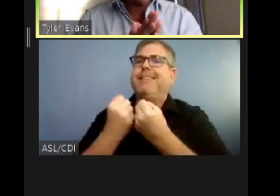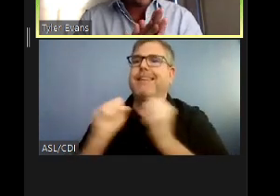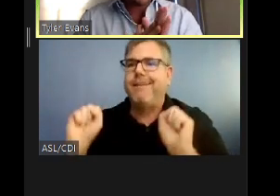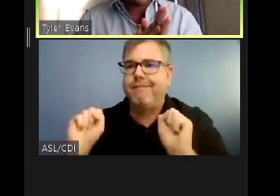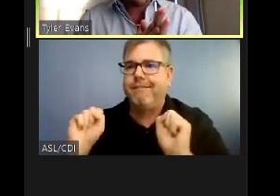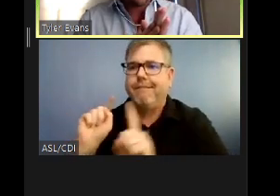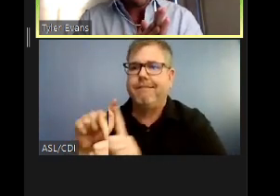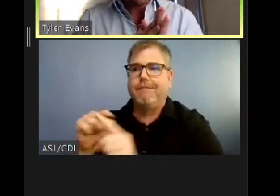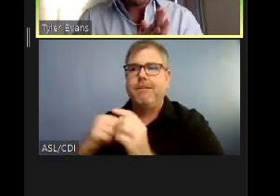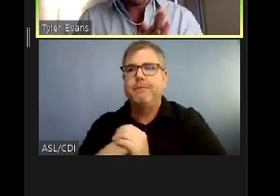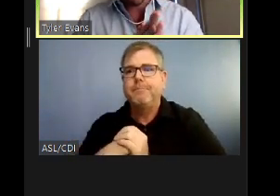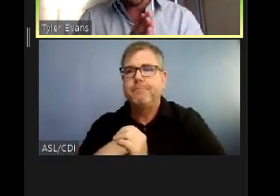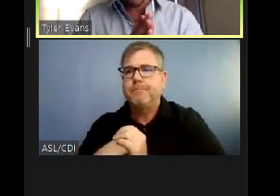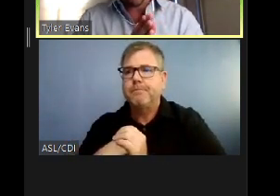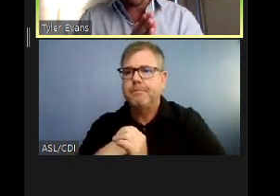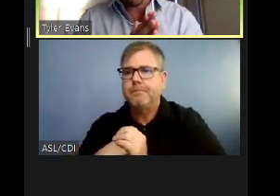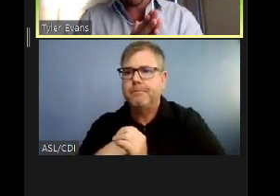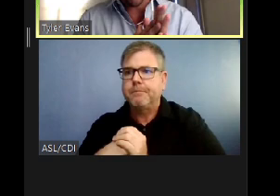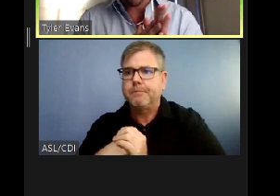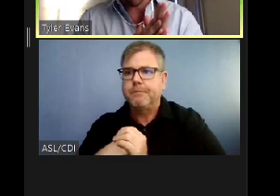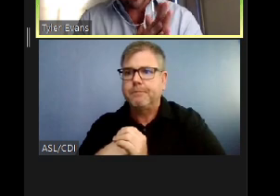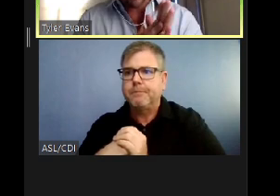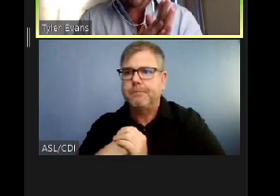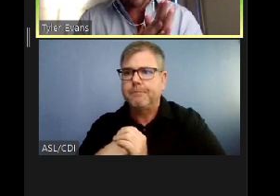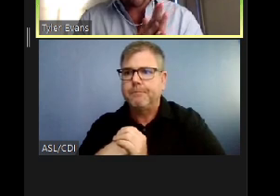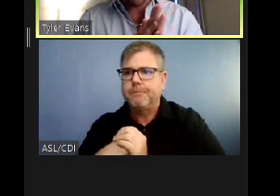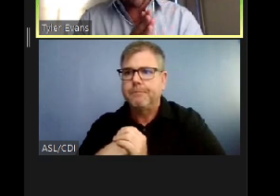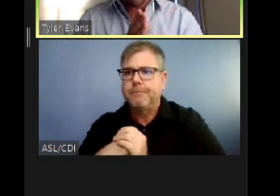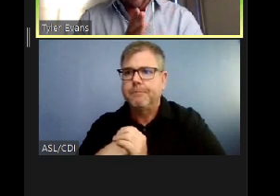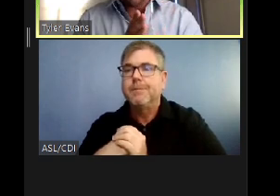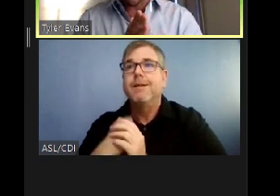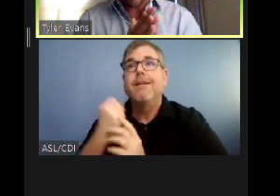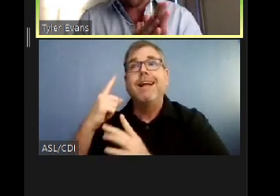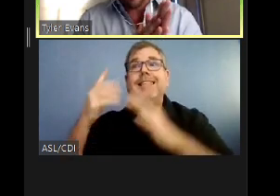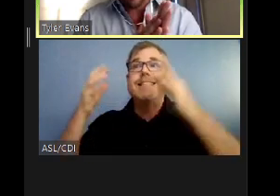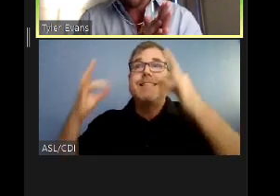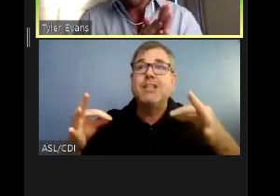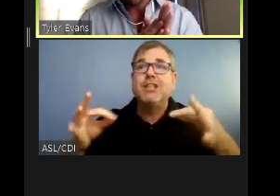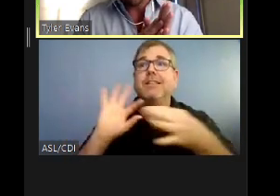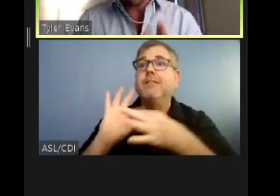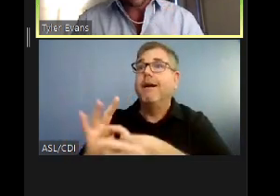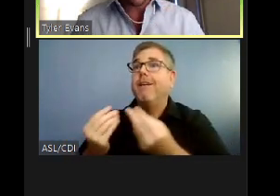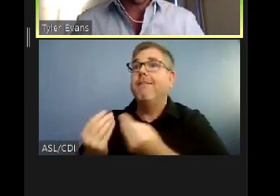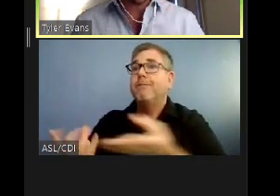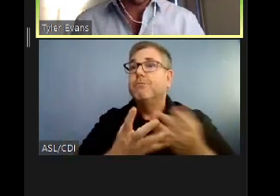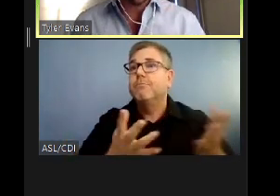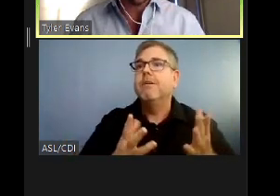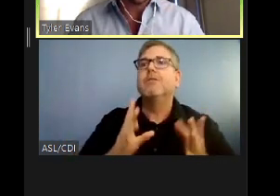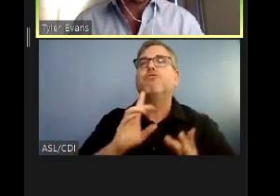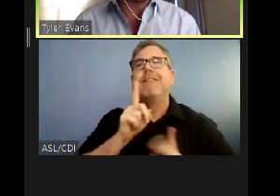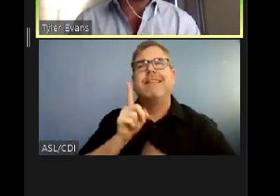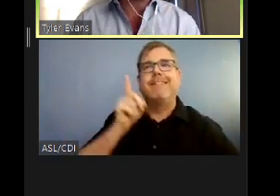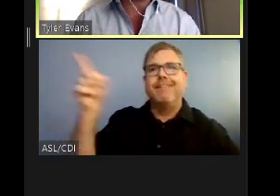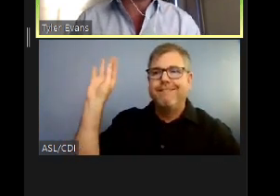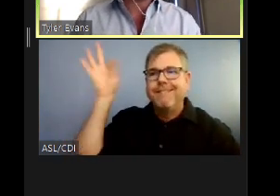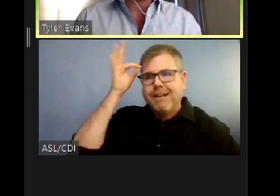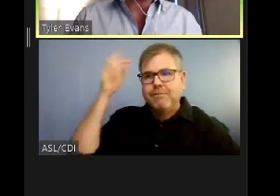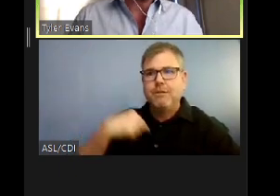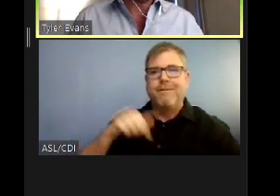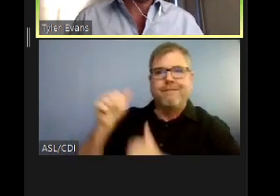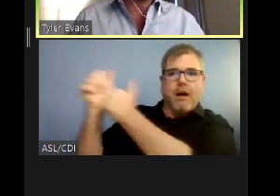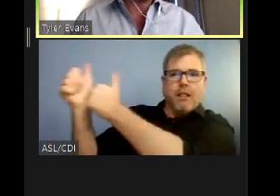level, and that's through the CDC's immunization branch called ACIP, or the Advisory Committee on Immunization